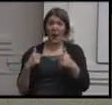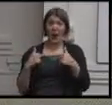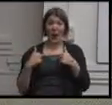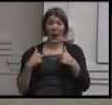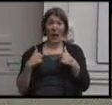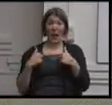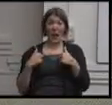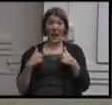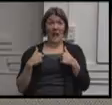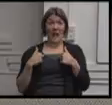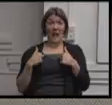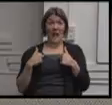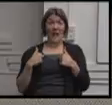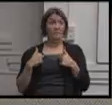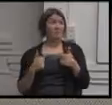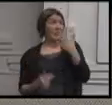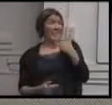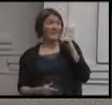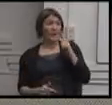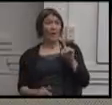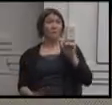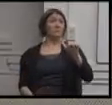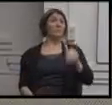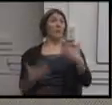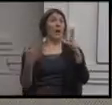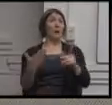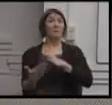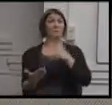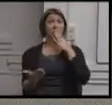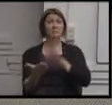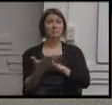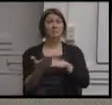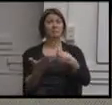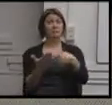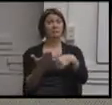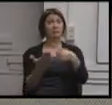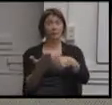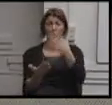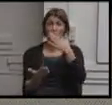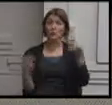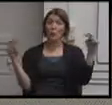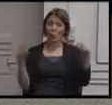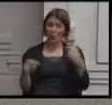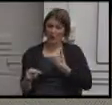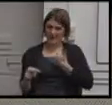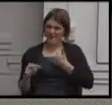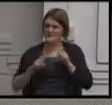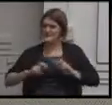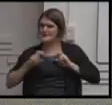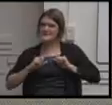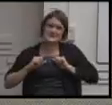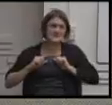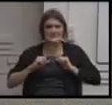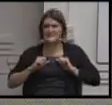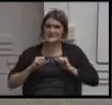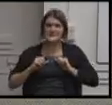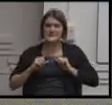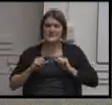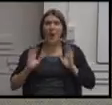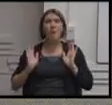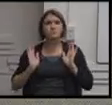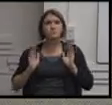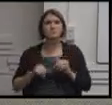I think it was a wonderful idea to have this brought up and to see our procedure and to see that it is equitable. And